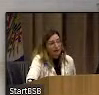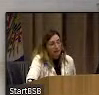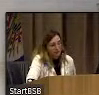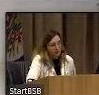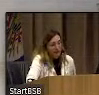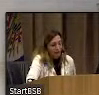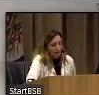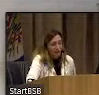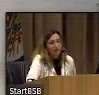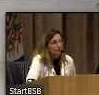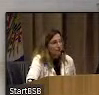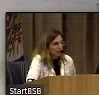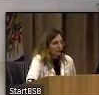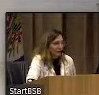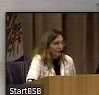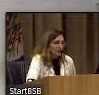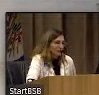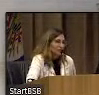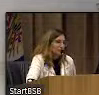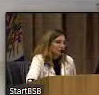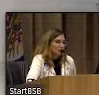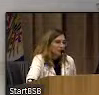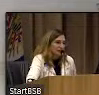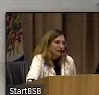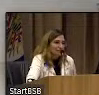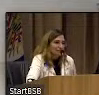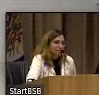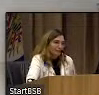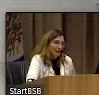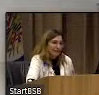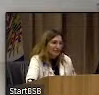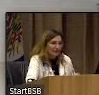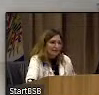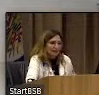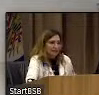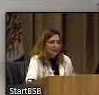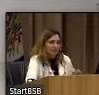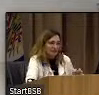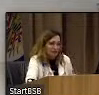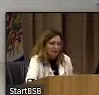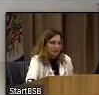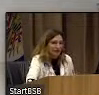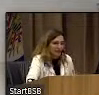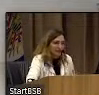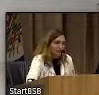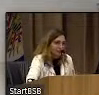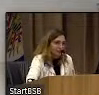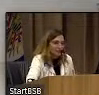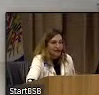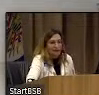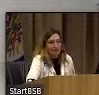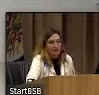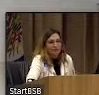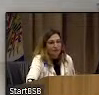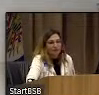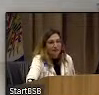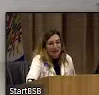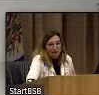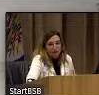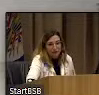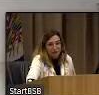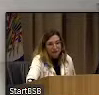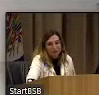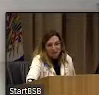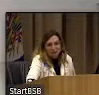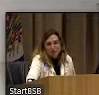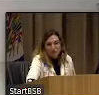state. Labimol is still works today in order to centralize this whole region of Pará